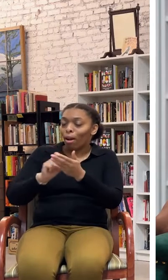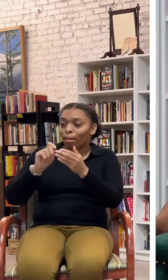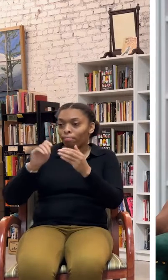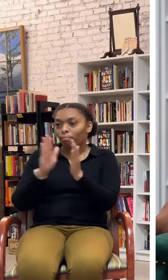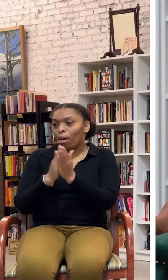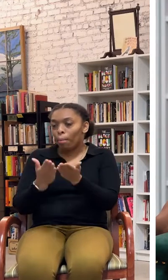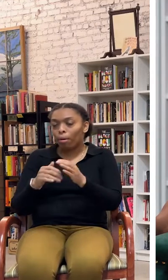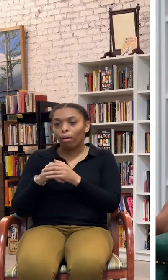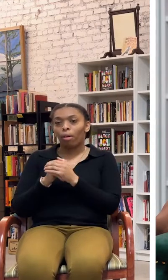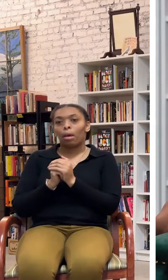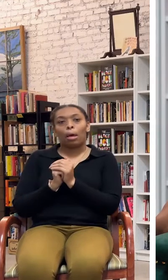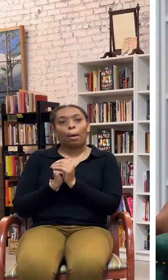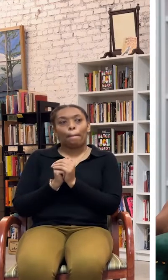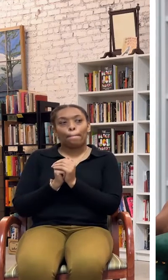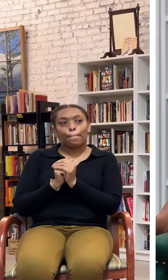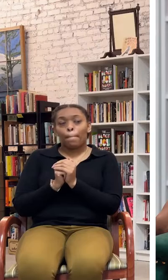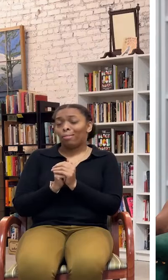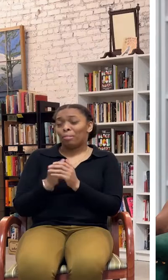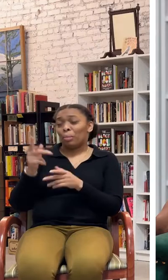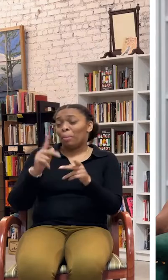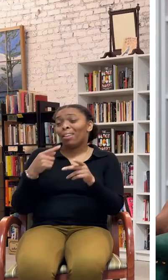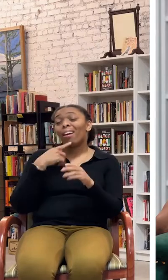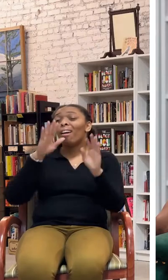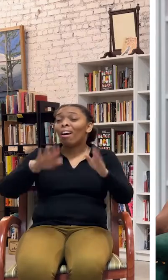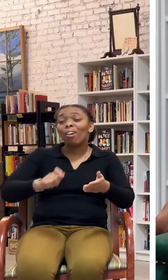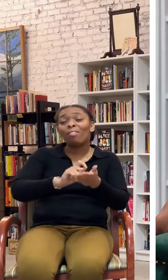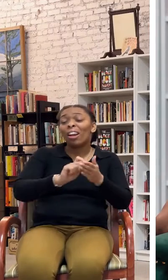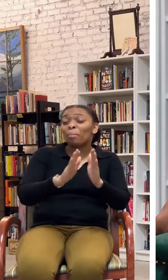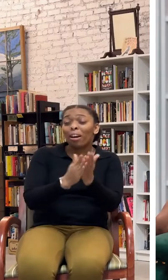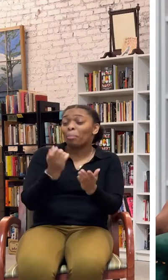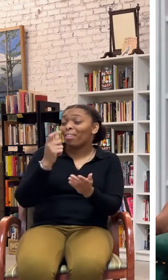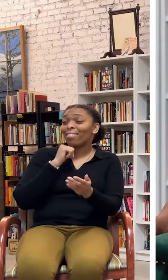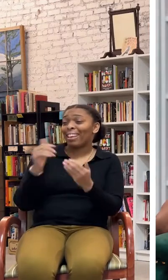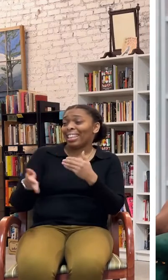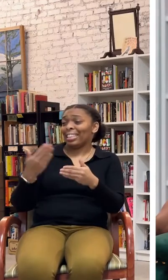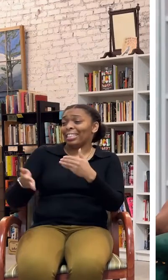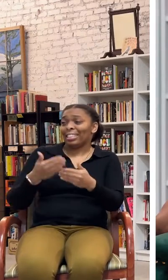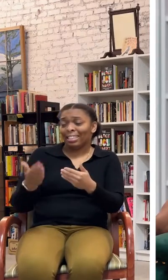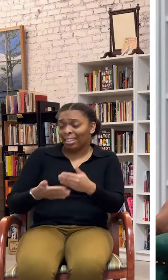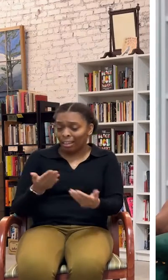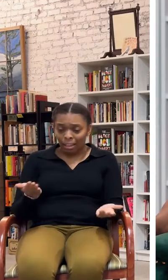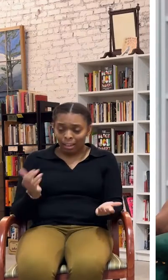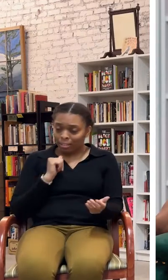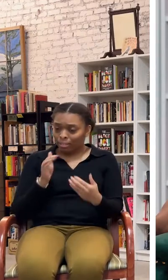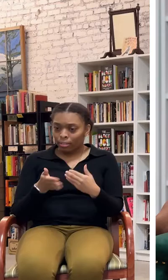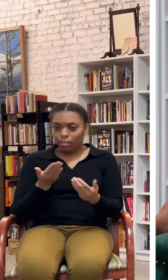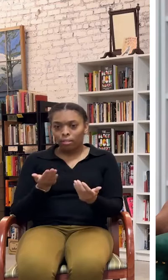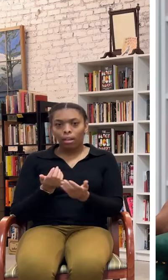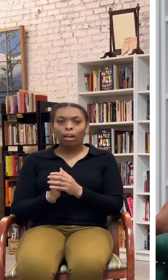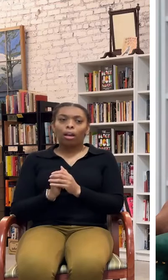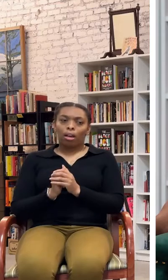not everybody, they tell everybody to write a book, but that's not the easiest thing. And if you've written a book, that's not the only thing you have to do.